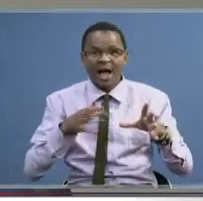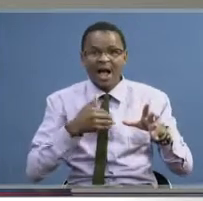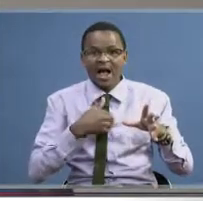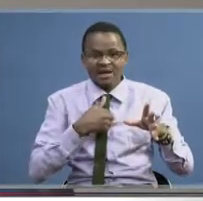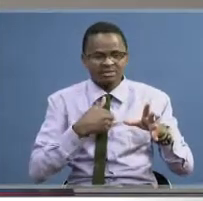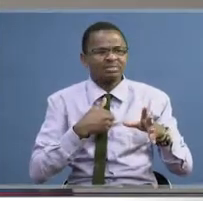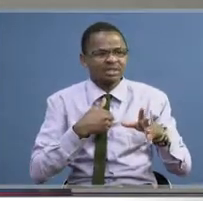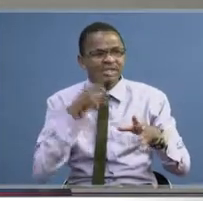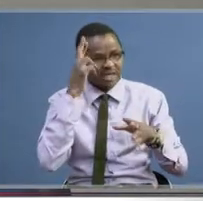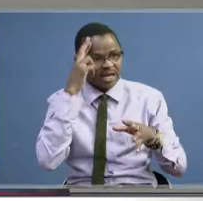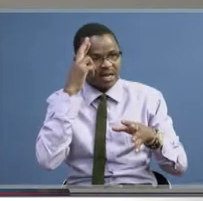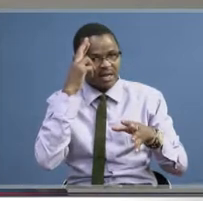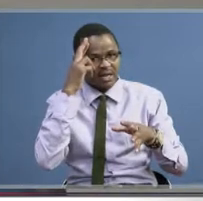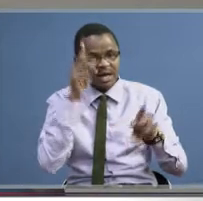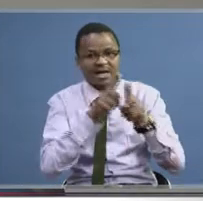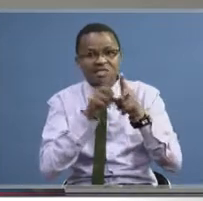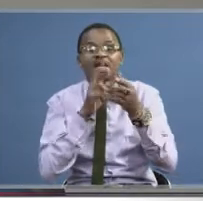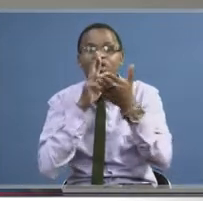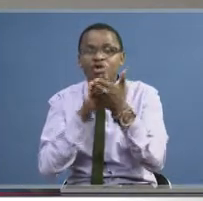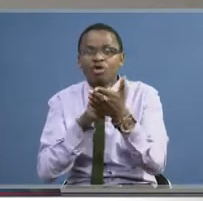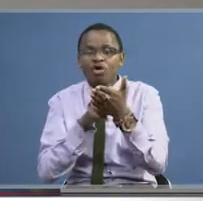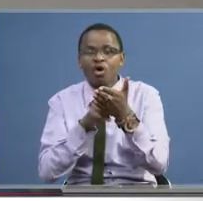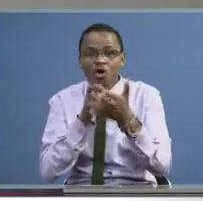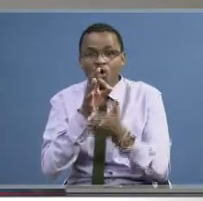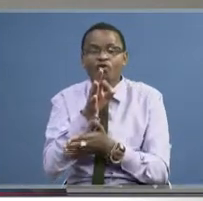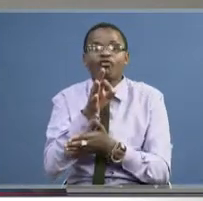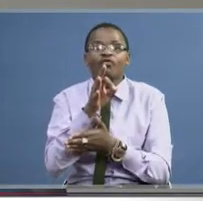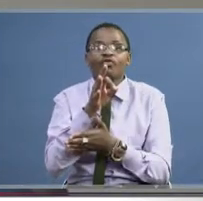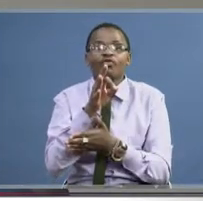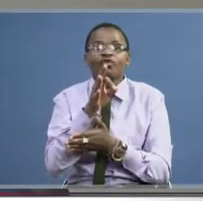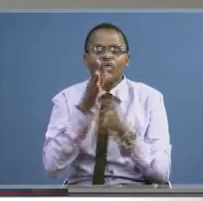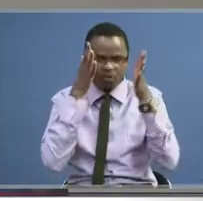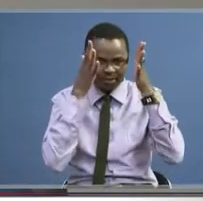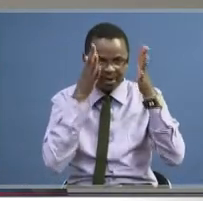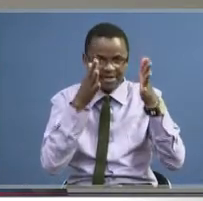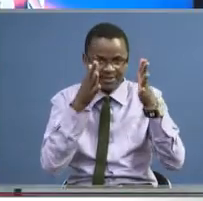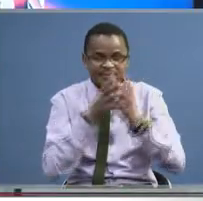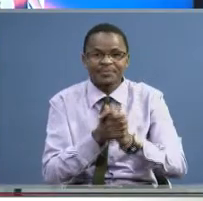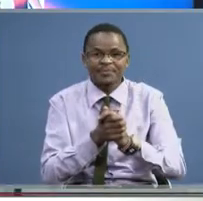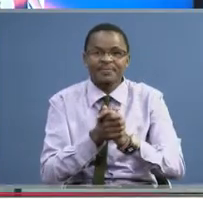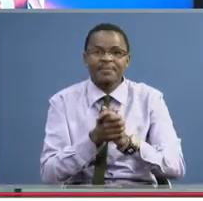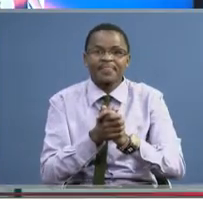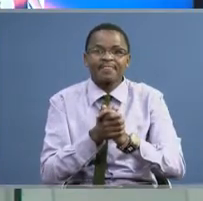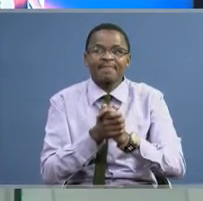been realized as a result of sustained, committed and dedicated leadership. Well, that's